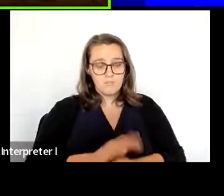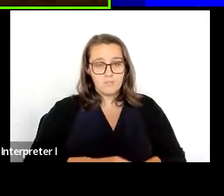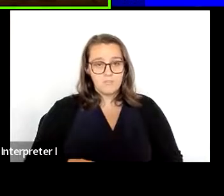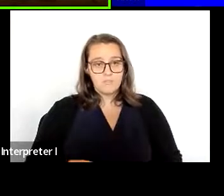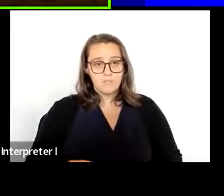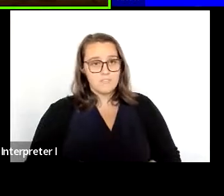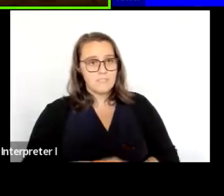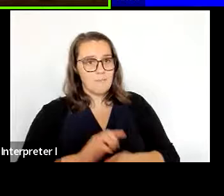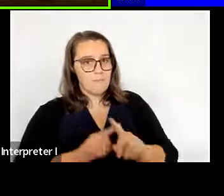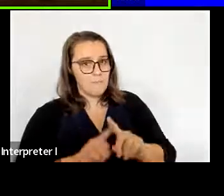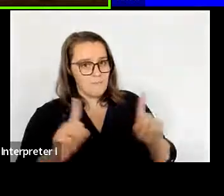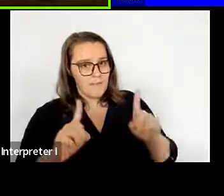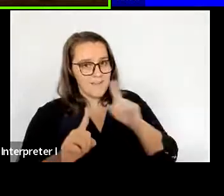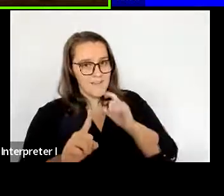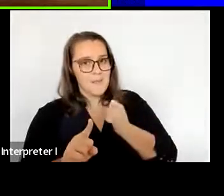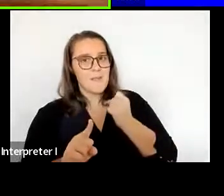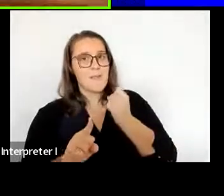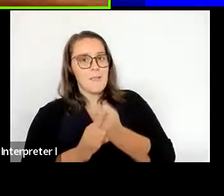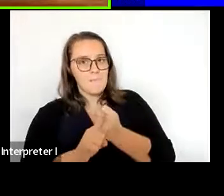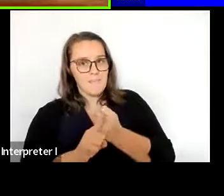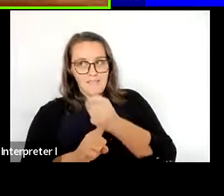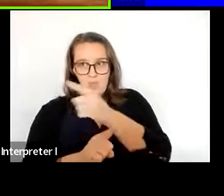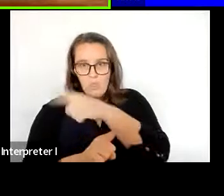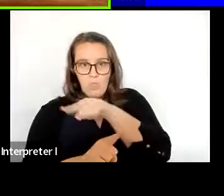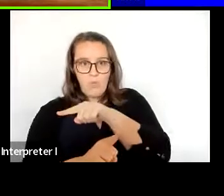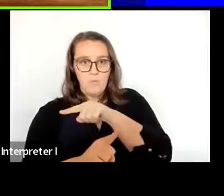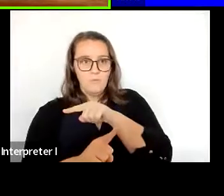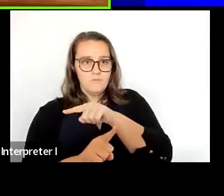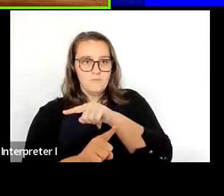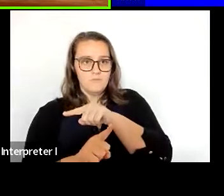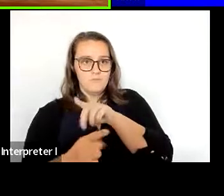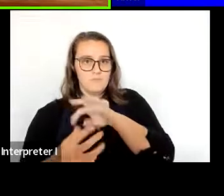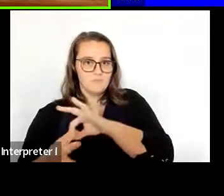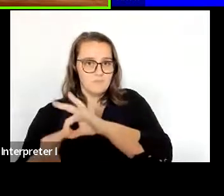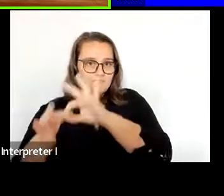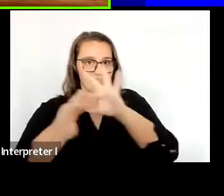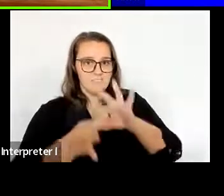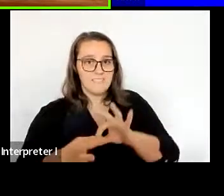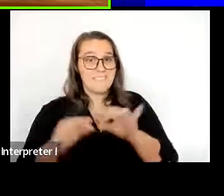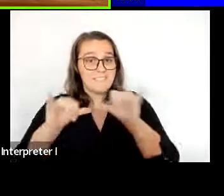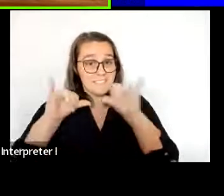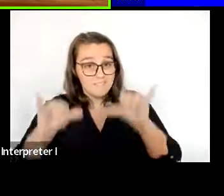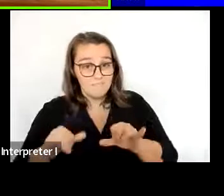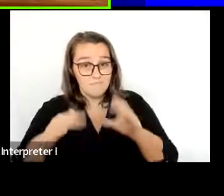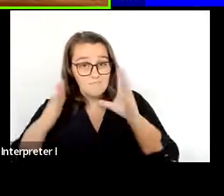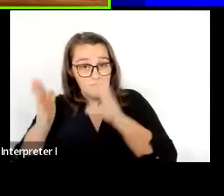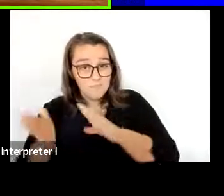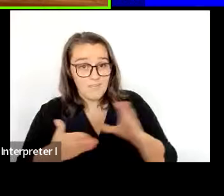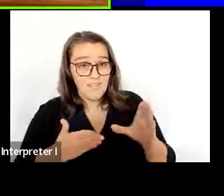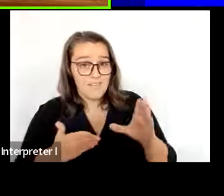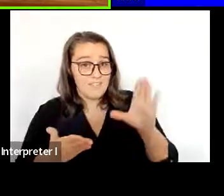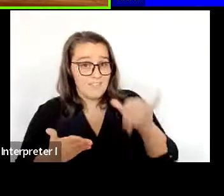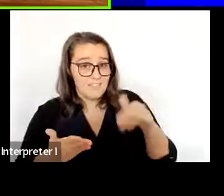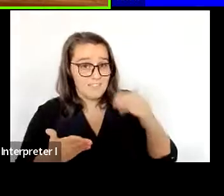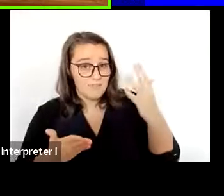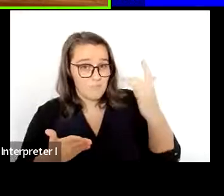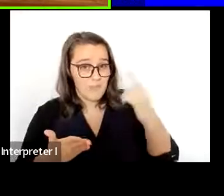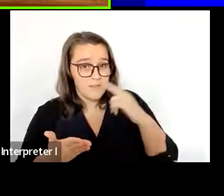Yes, but this bill impacts those measures and it all has to go together in a system or a plan. So that's what I'm trying to figure